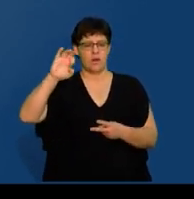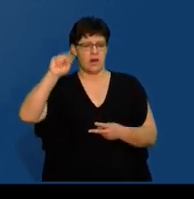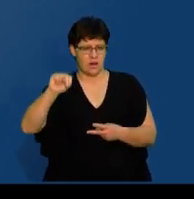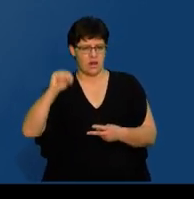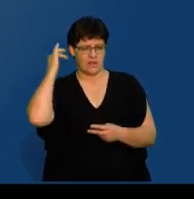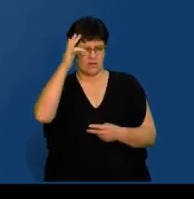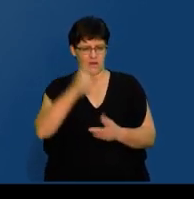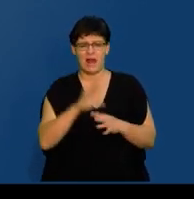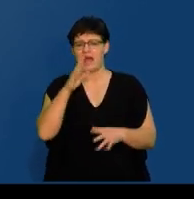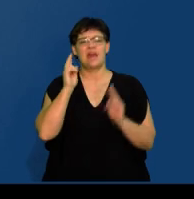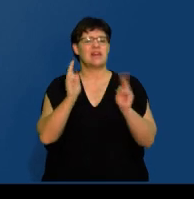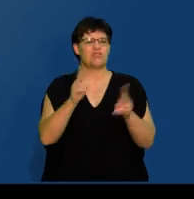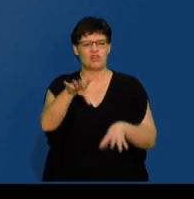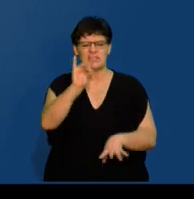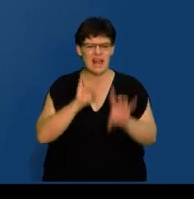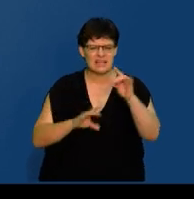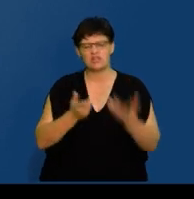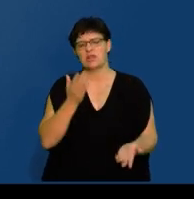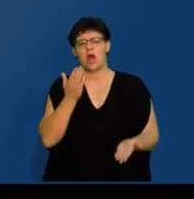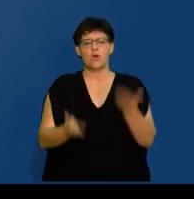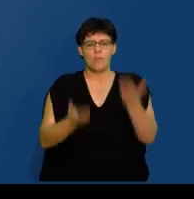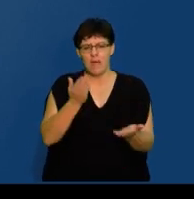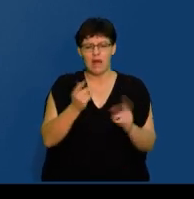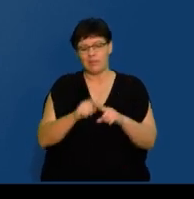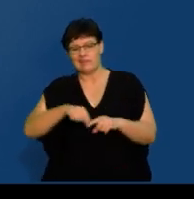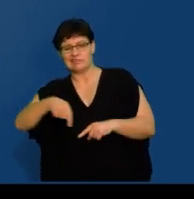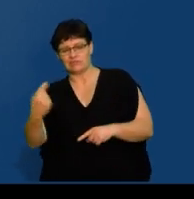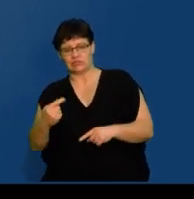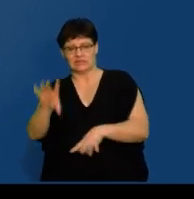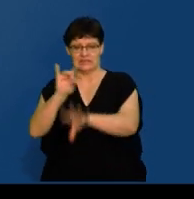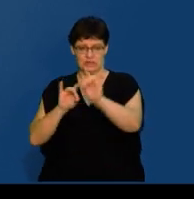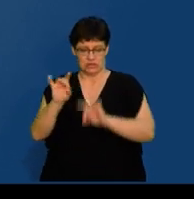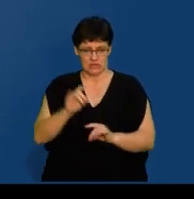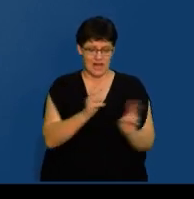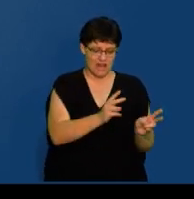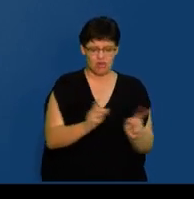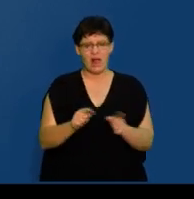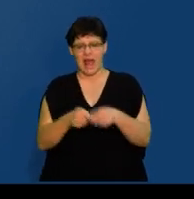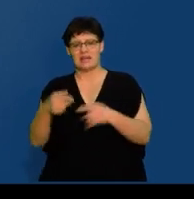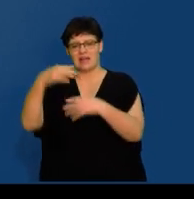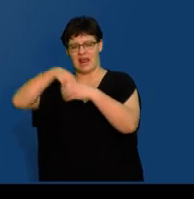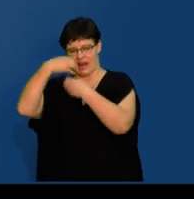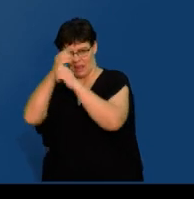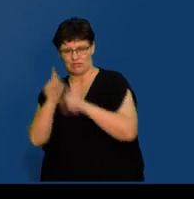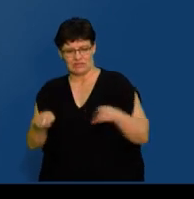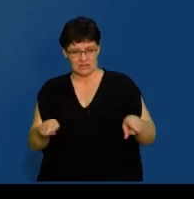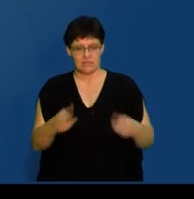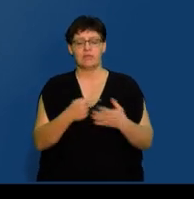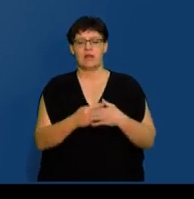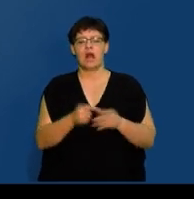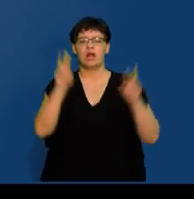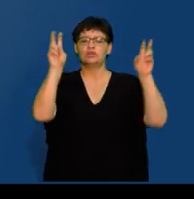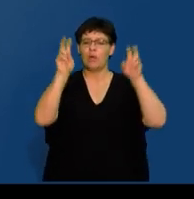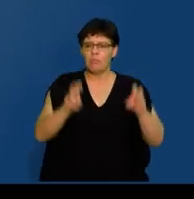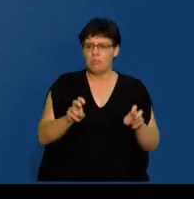natural selection and compare that to artificial selection. We also know that there are terms such as punctuated